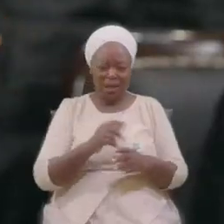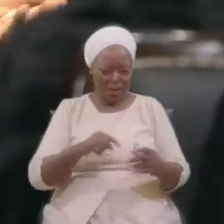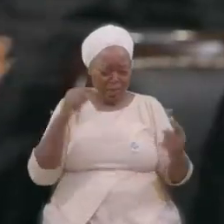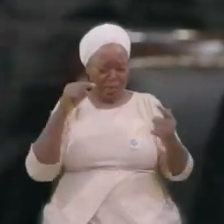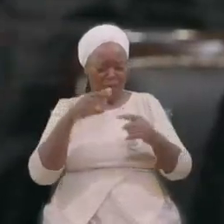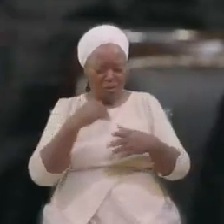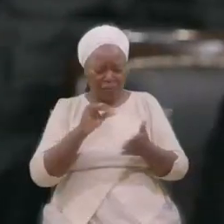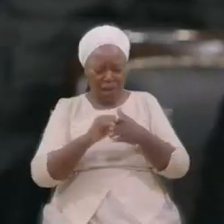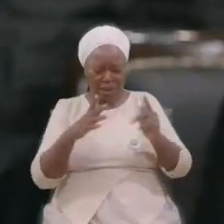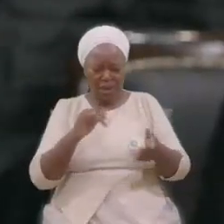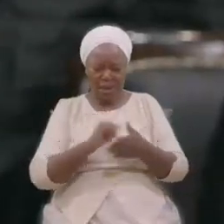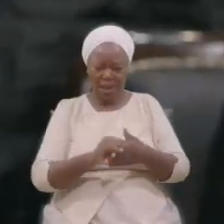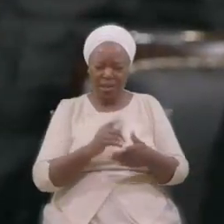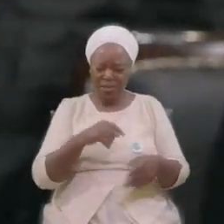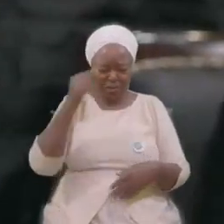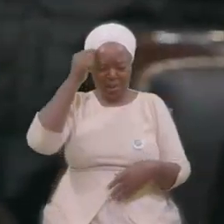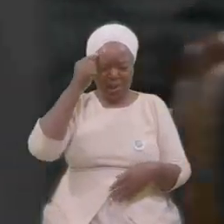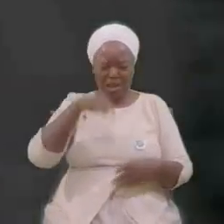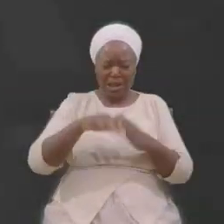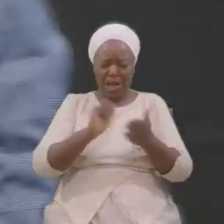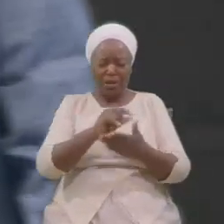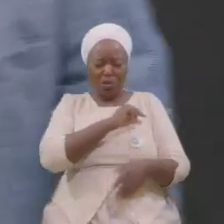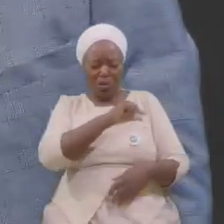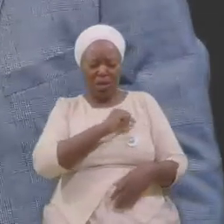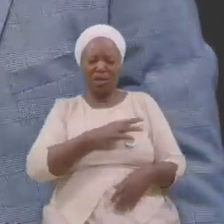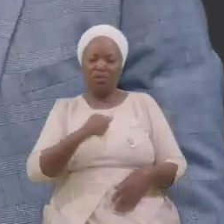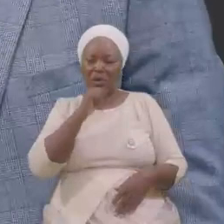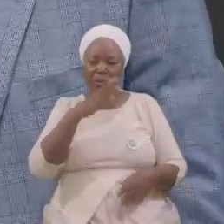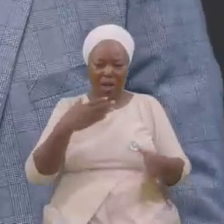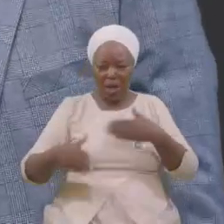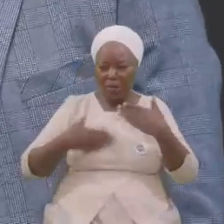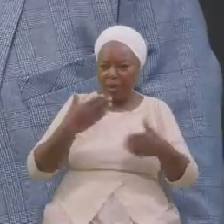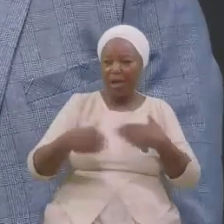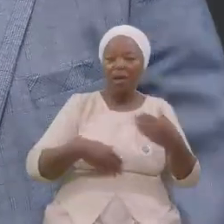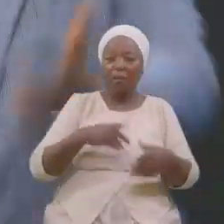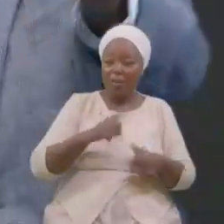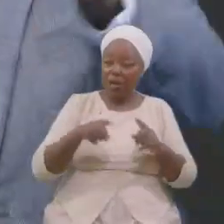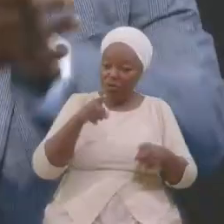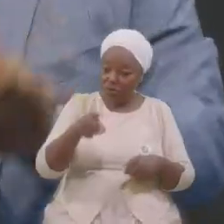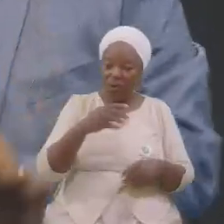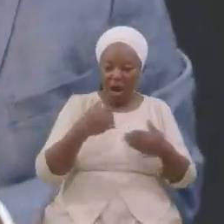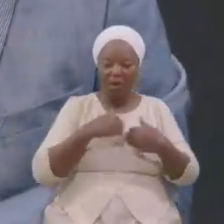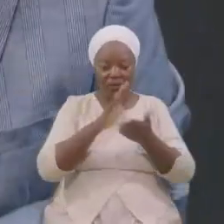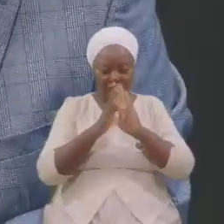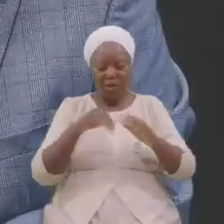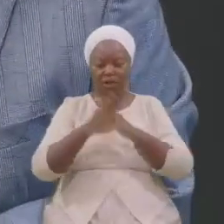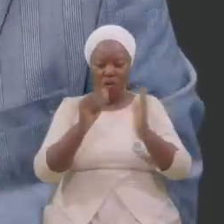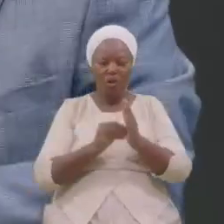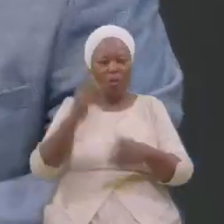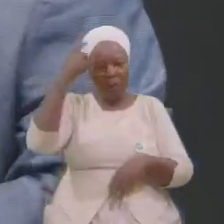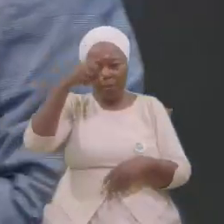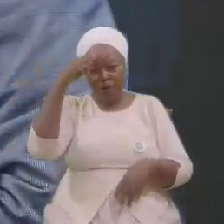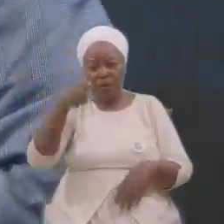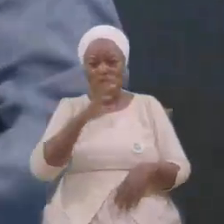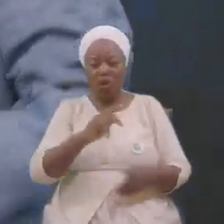be in his conscience. Meanwhile, you have peace in your mind because you are transformed. In